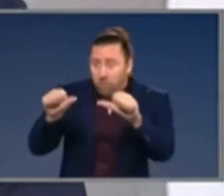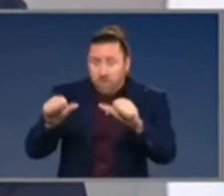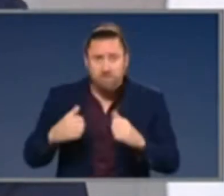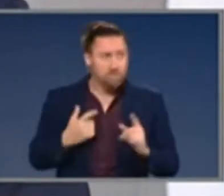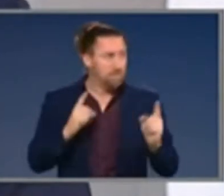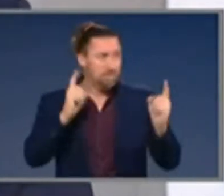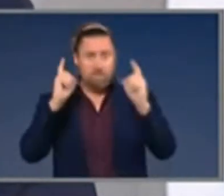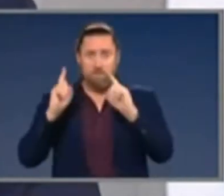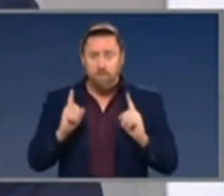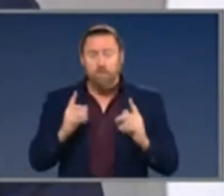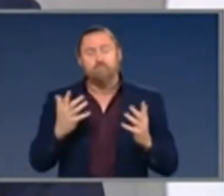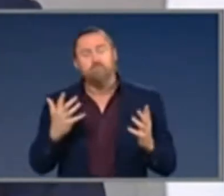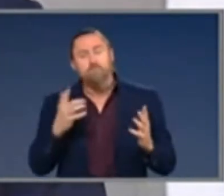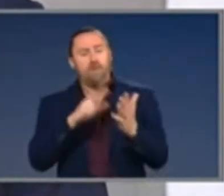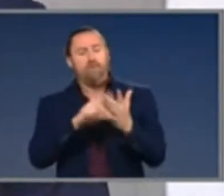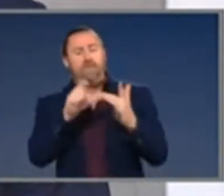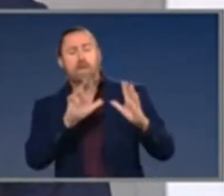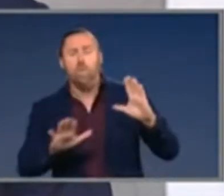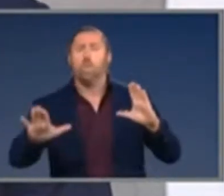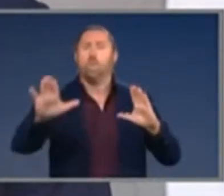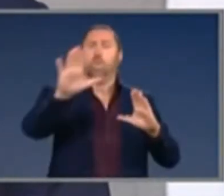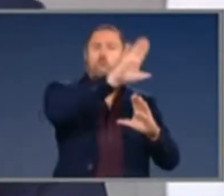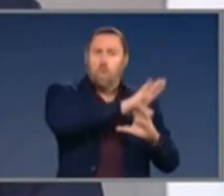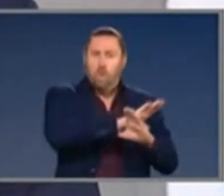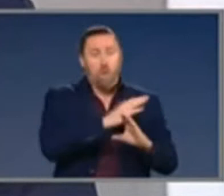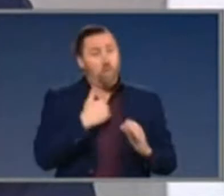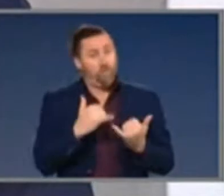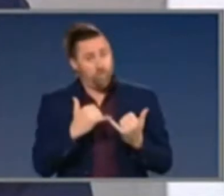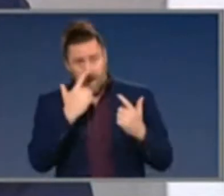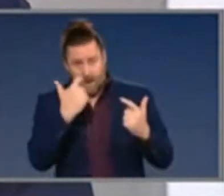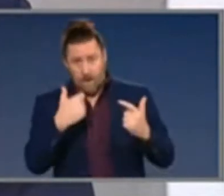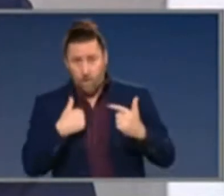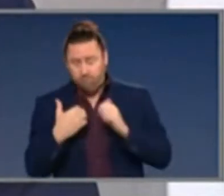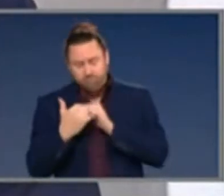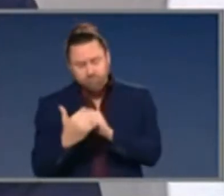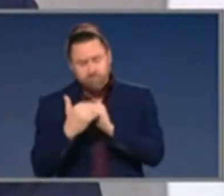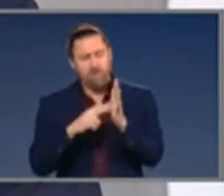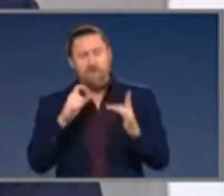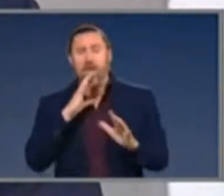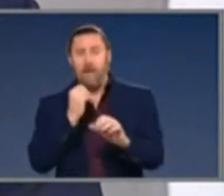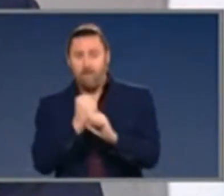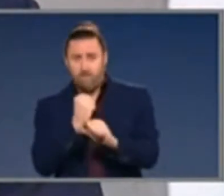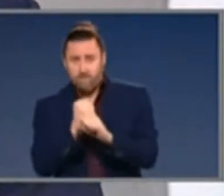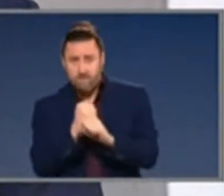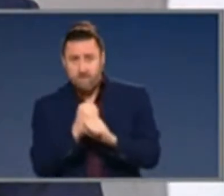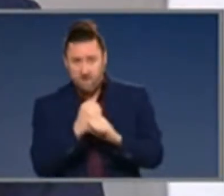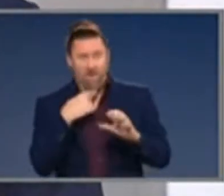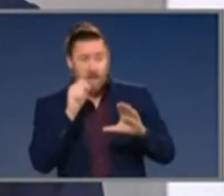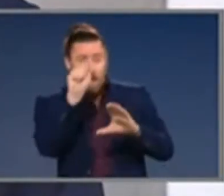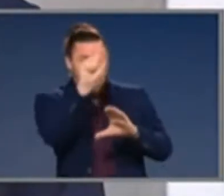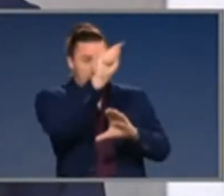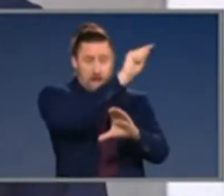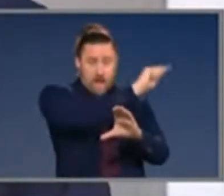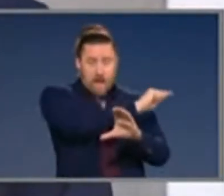care system in Victoria, we have been able, together, working together with the Victorian government, able to avoid those